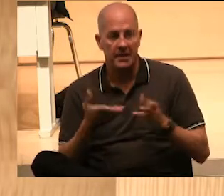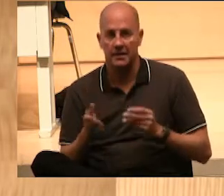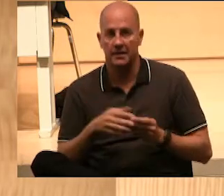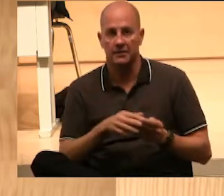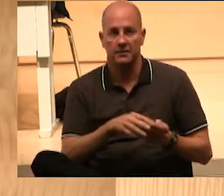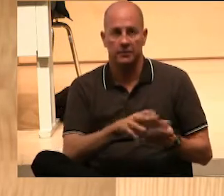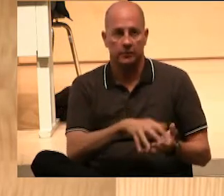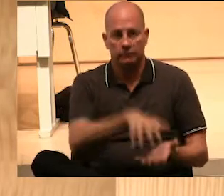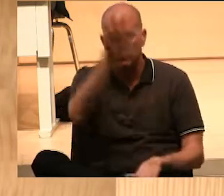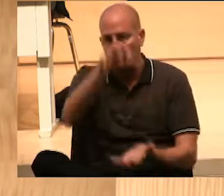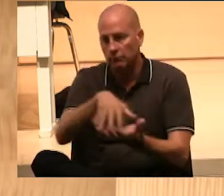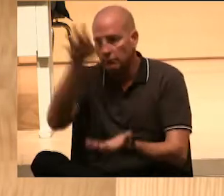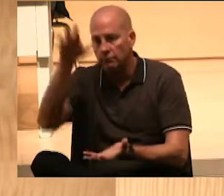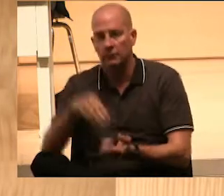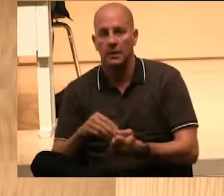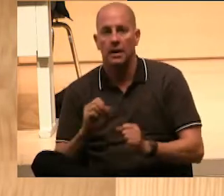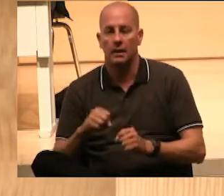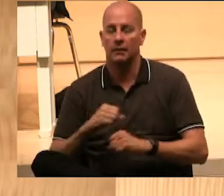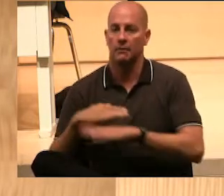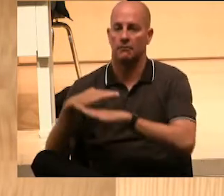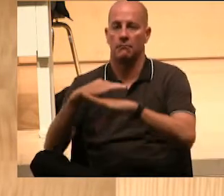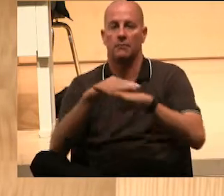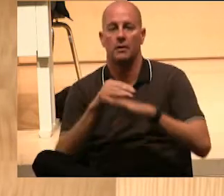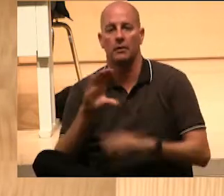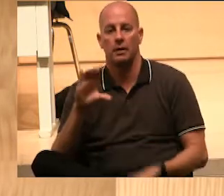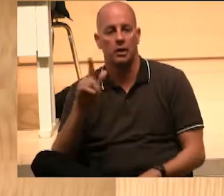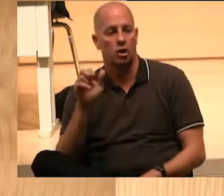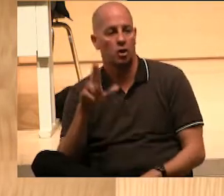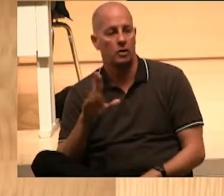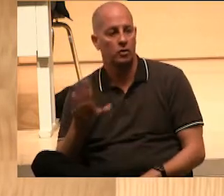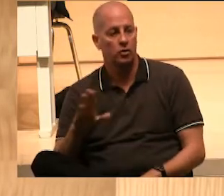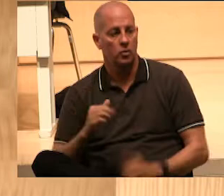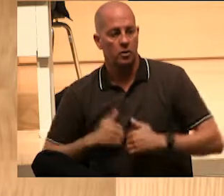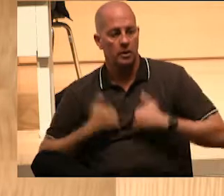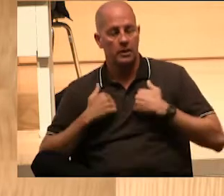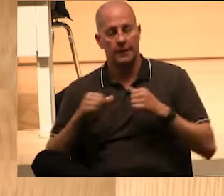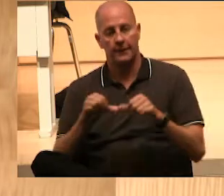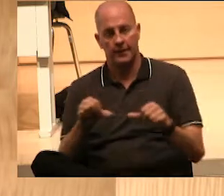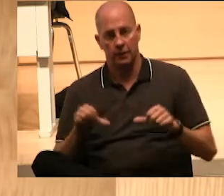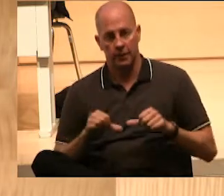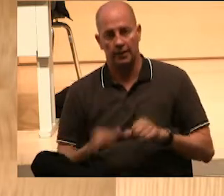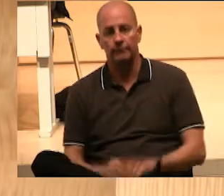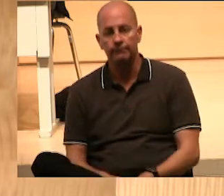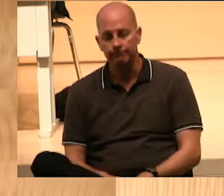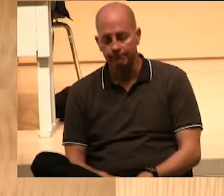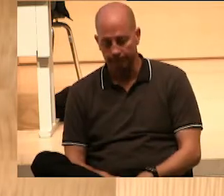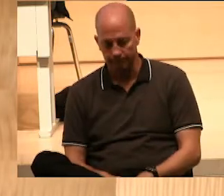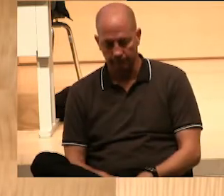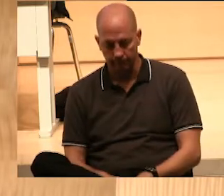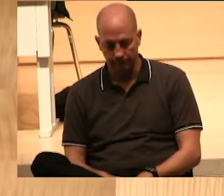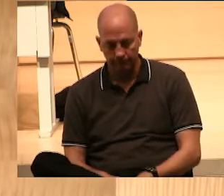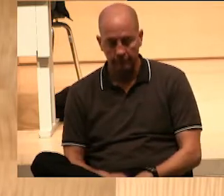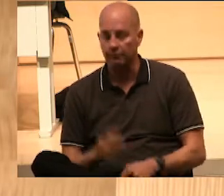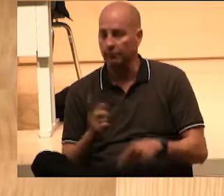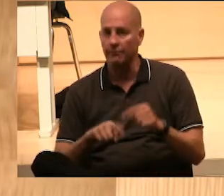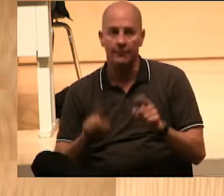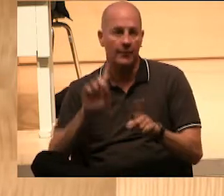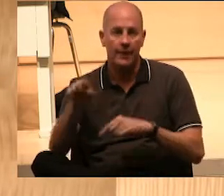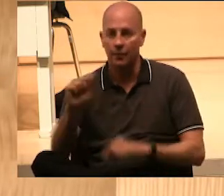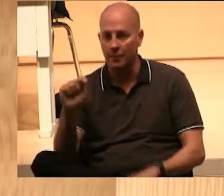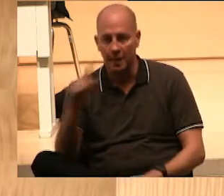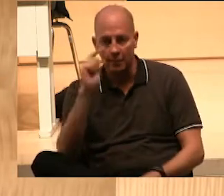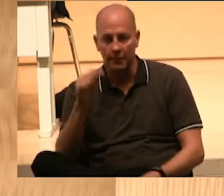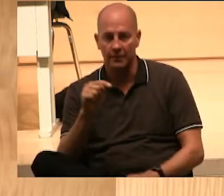that can congest and clutter living areas and substantially compromise their intended use. So you can't use your bathroom because it's